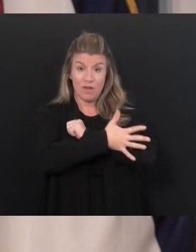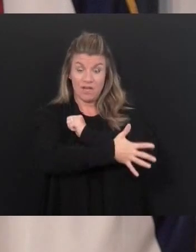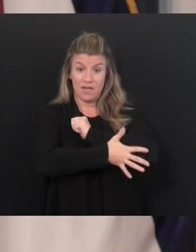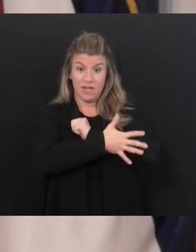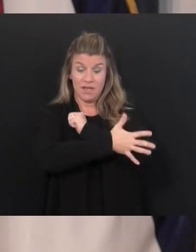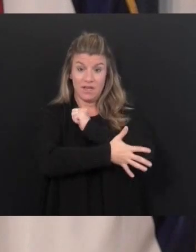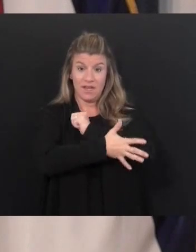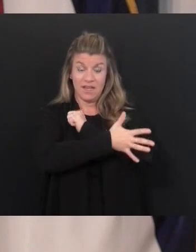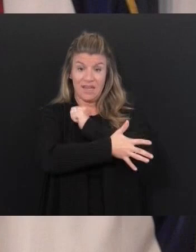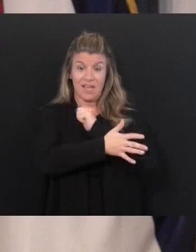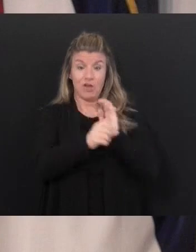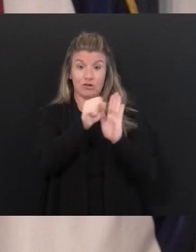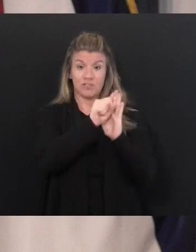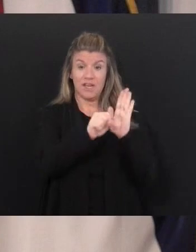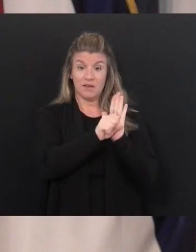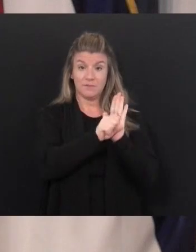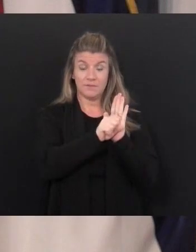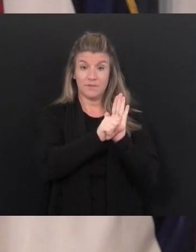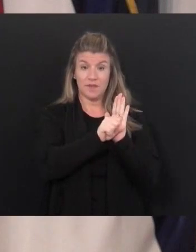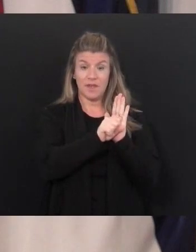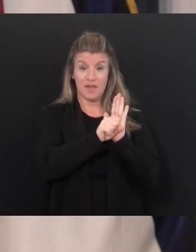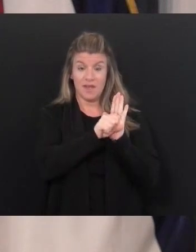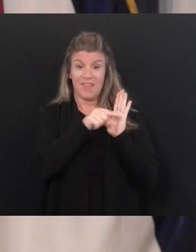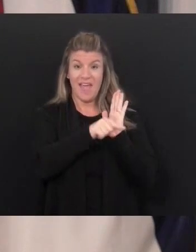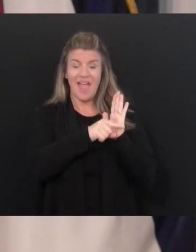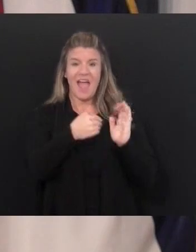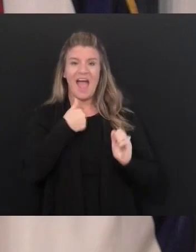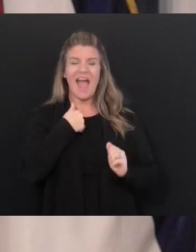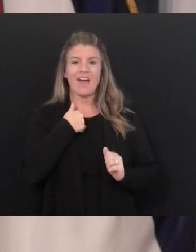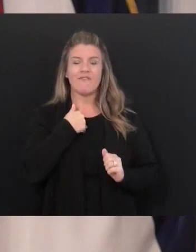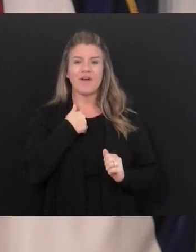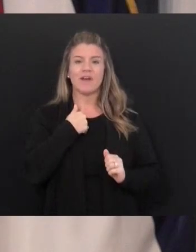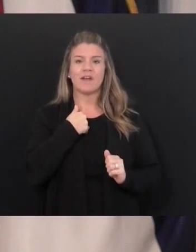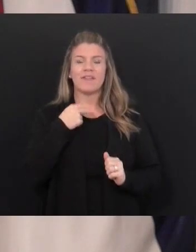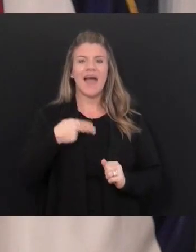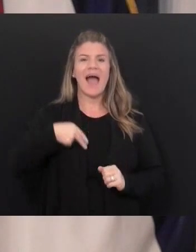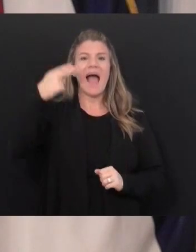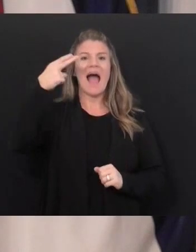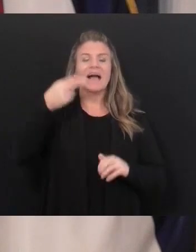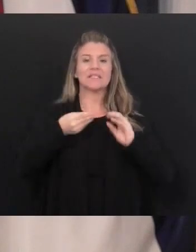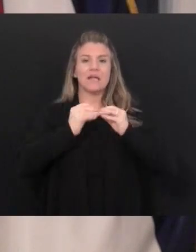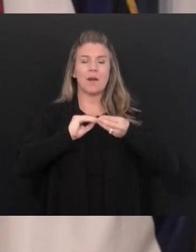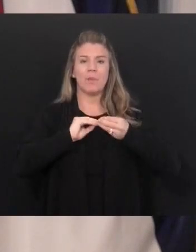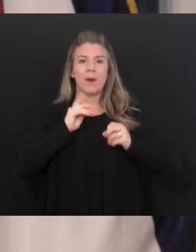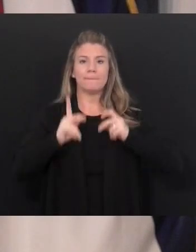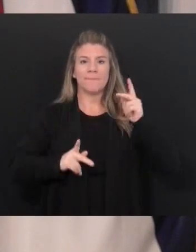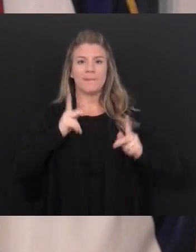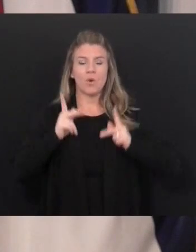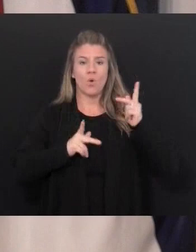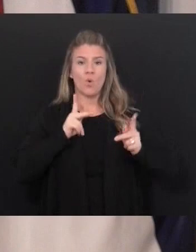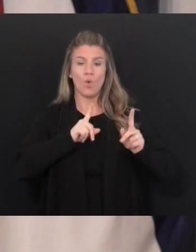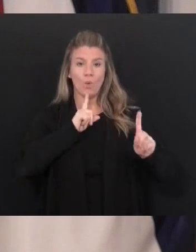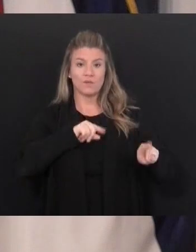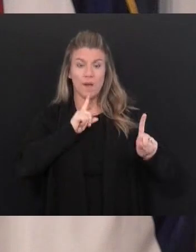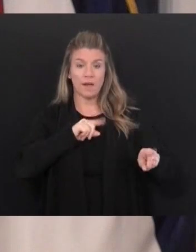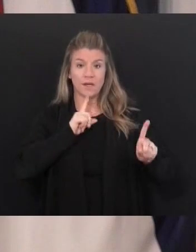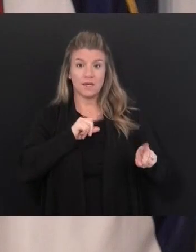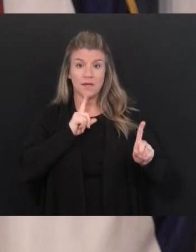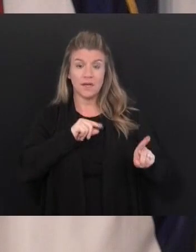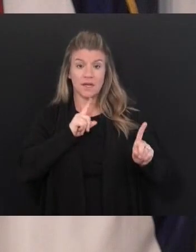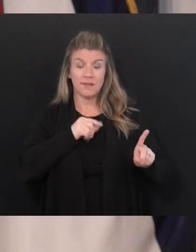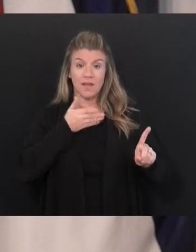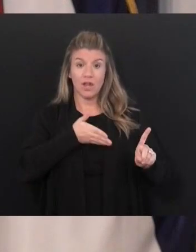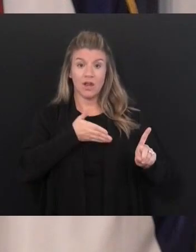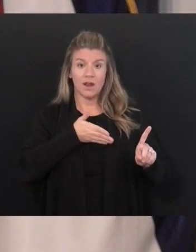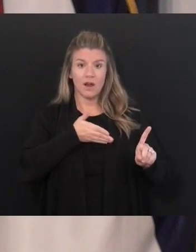state that has the highest number of people that have responded